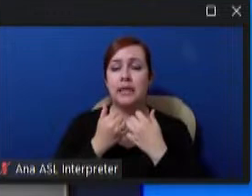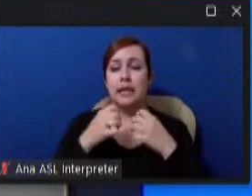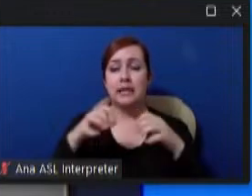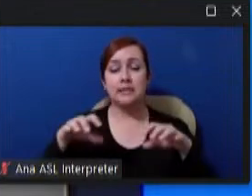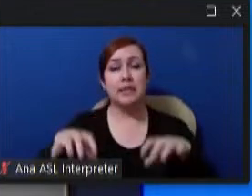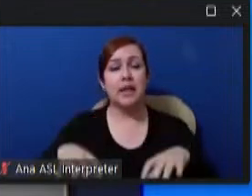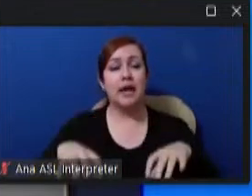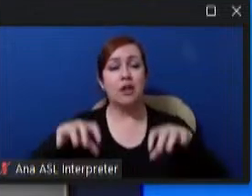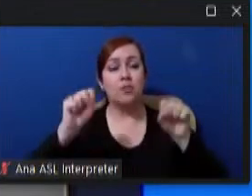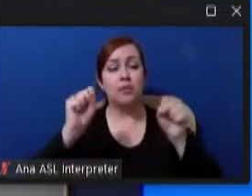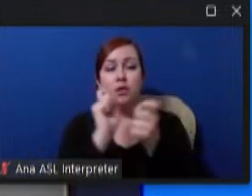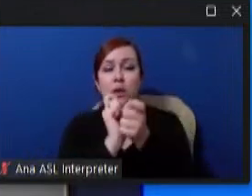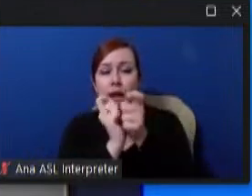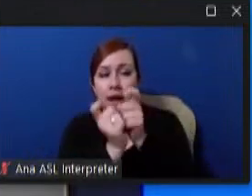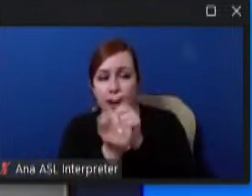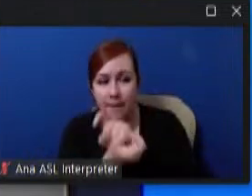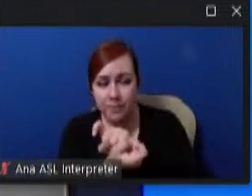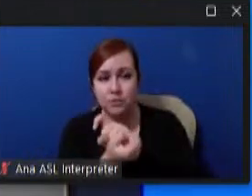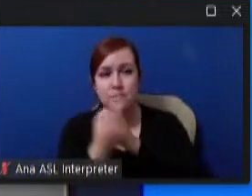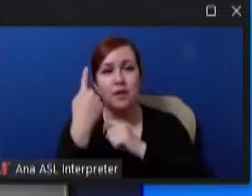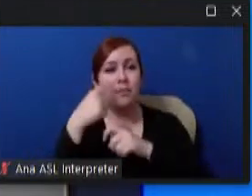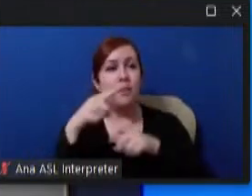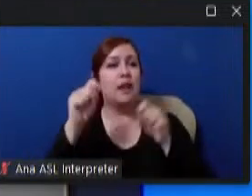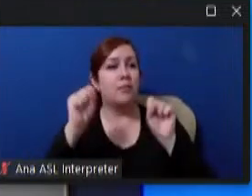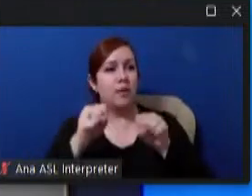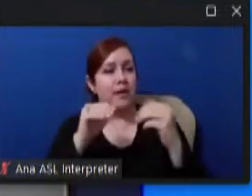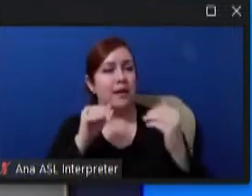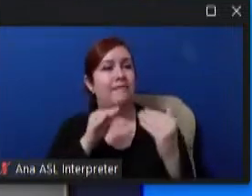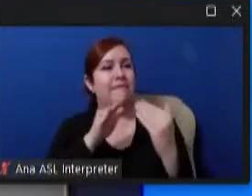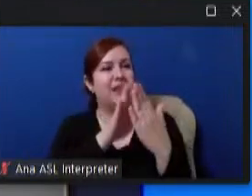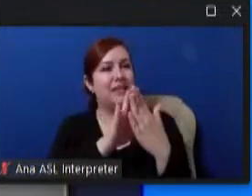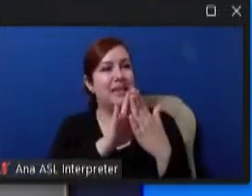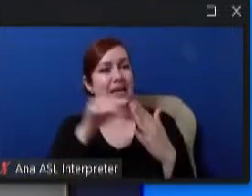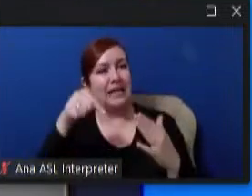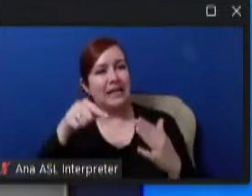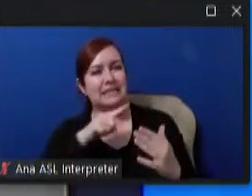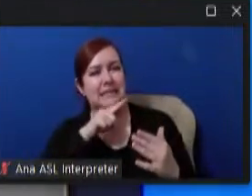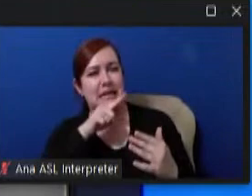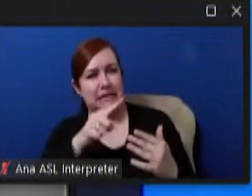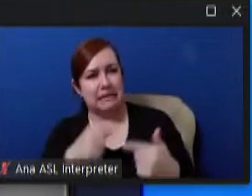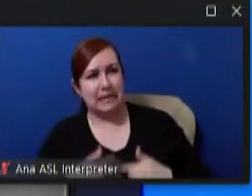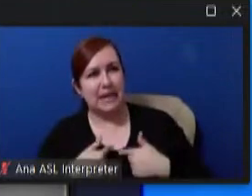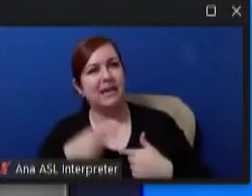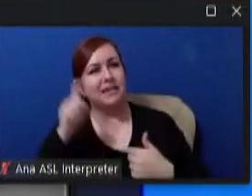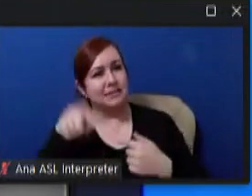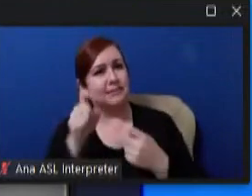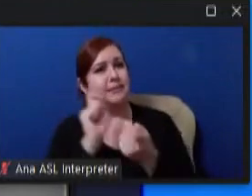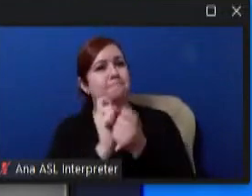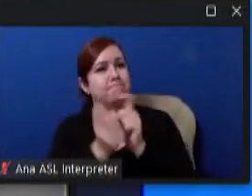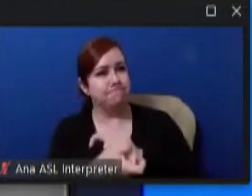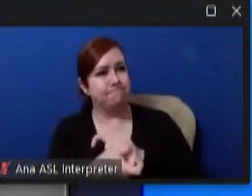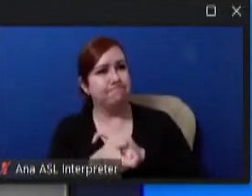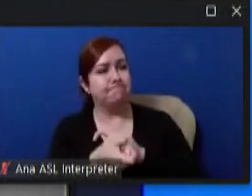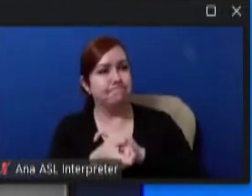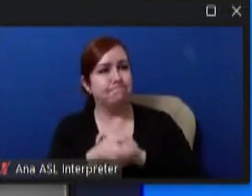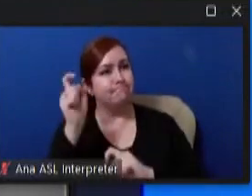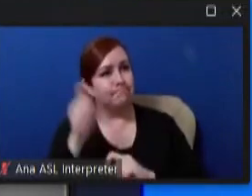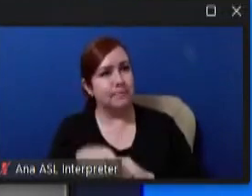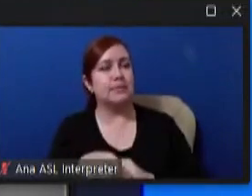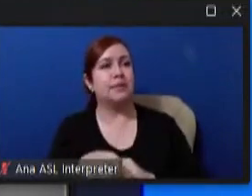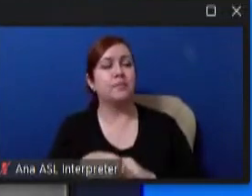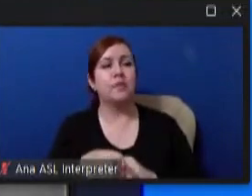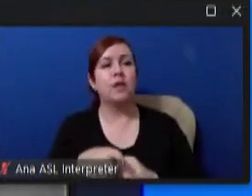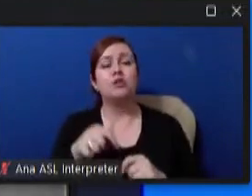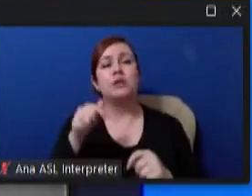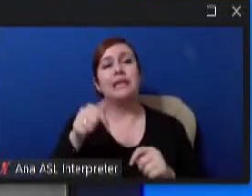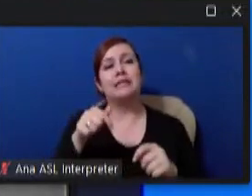that is very valuable. We see that you are adopting policies and